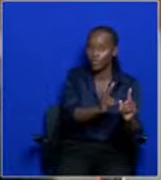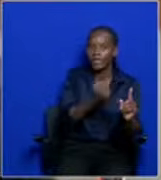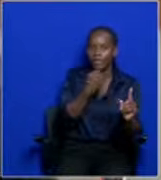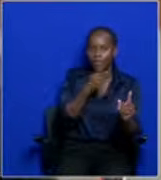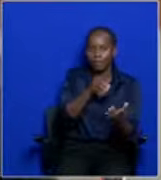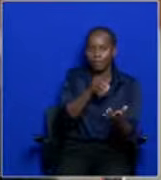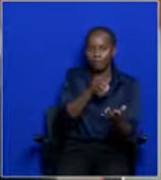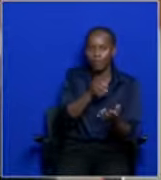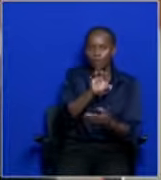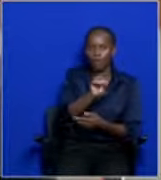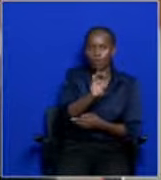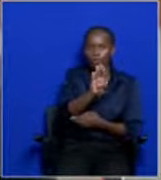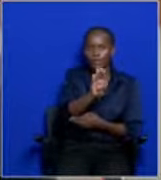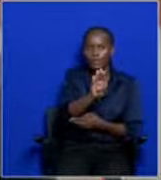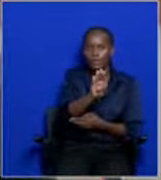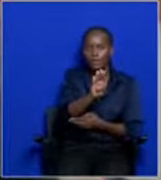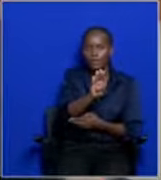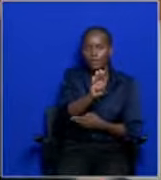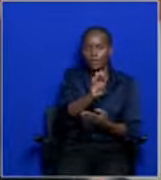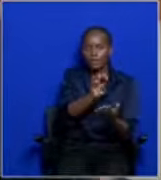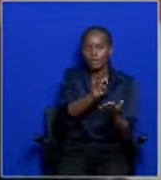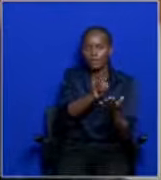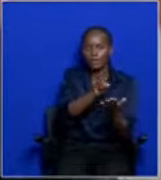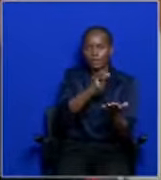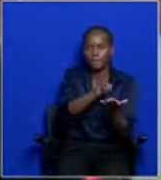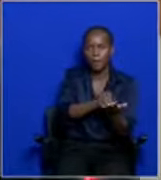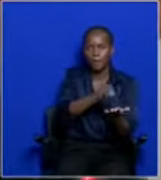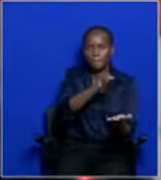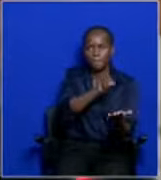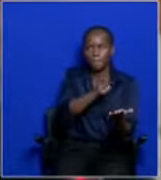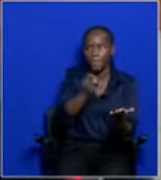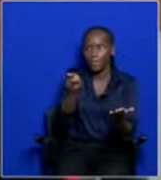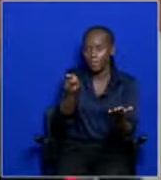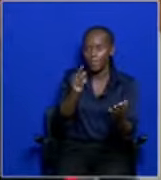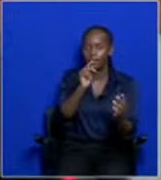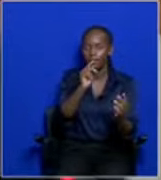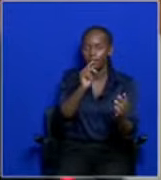they indicated that they were reporting for duty tracing